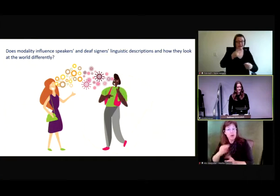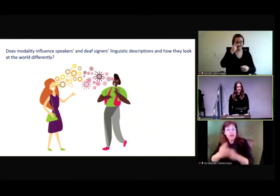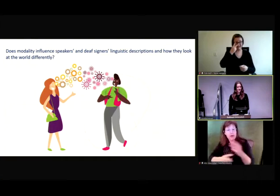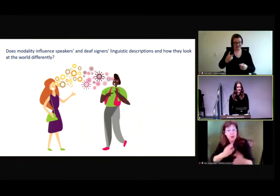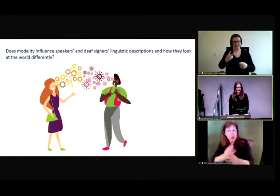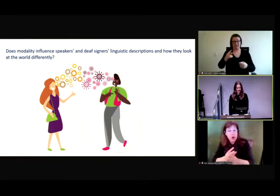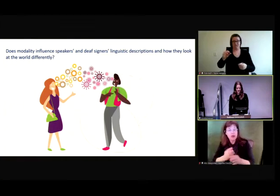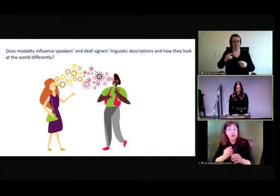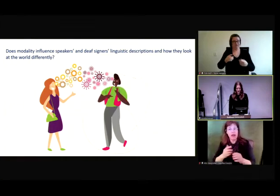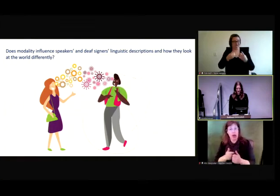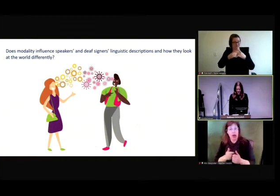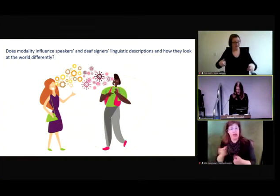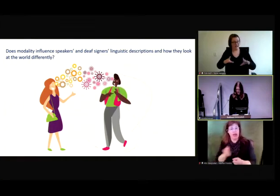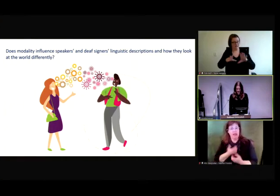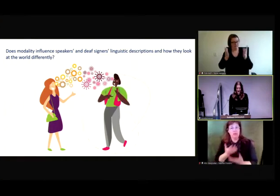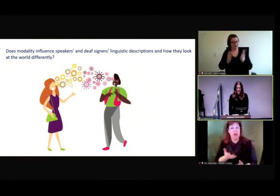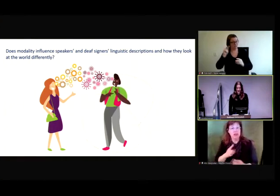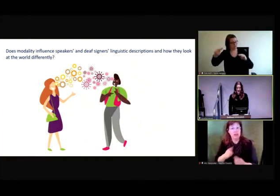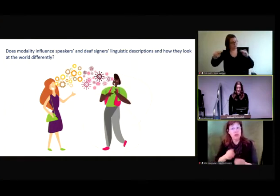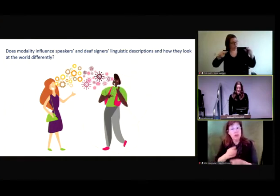it?